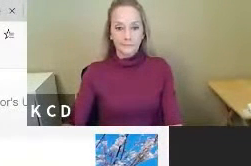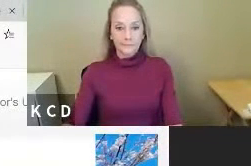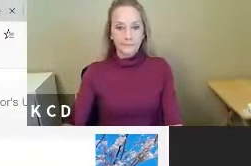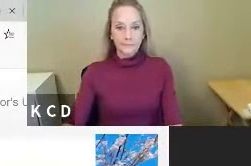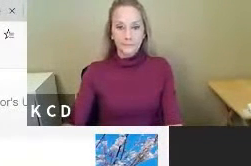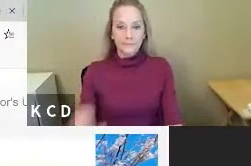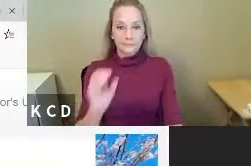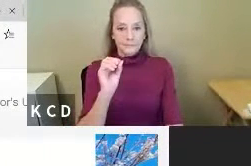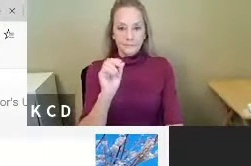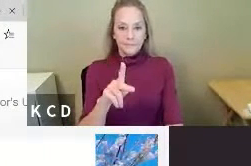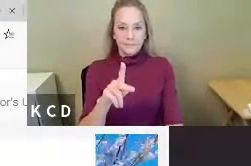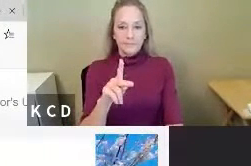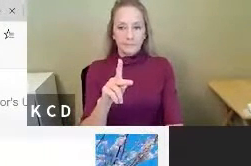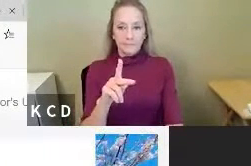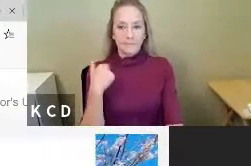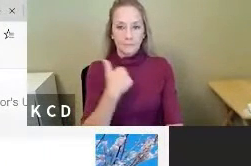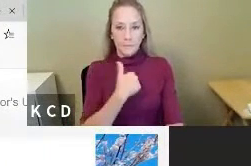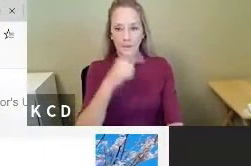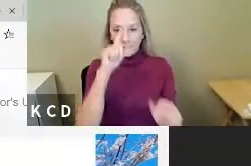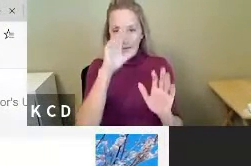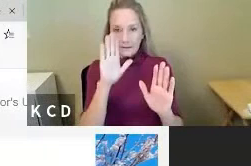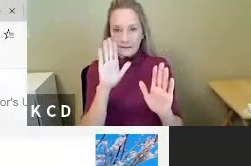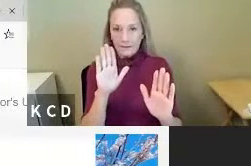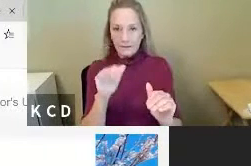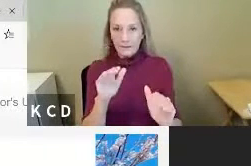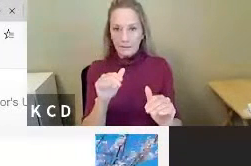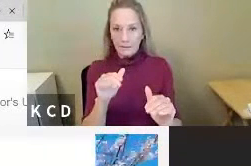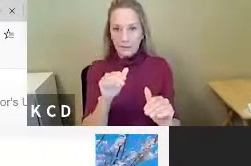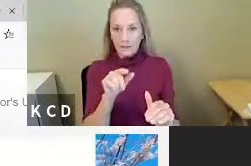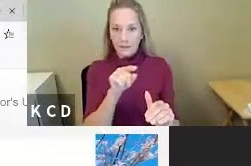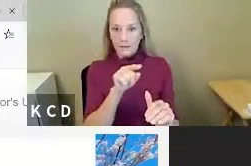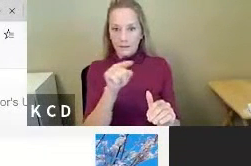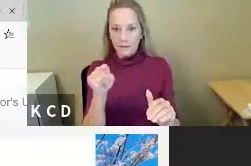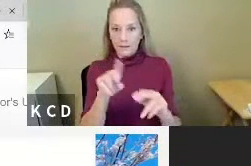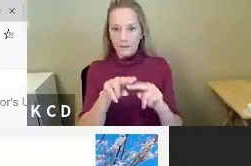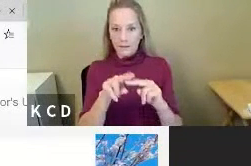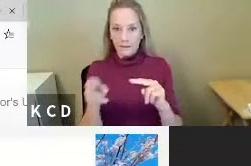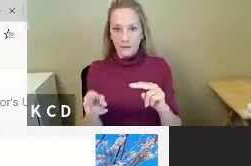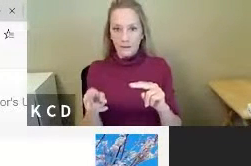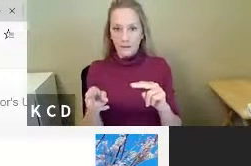Okay. And we're anticipating that to climb.